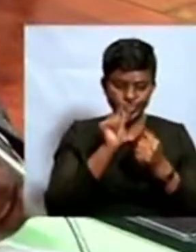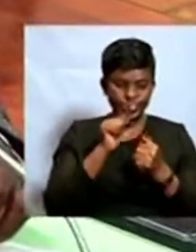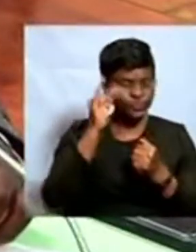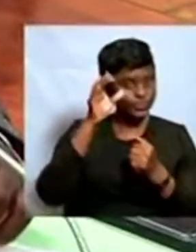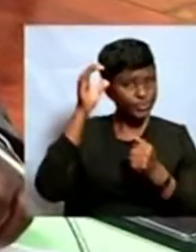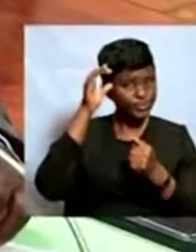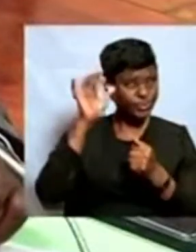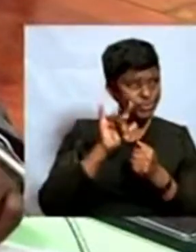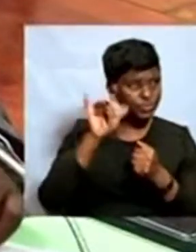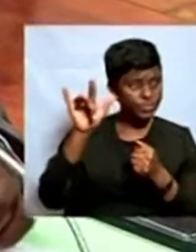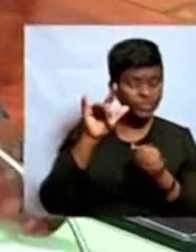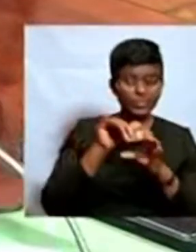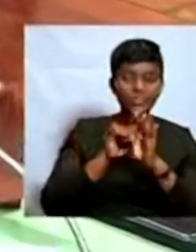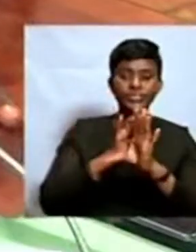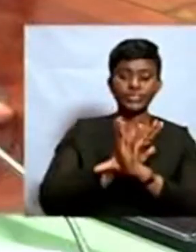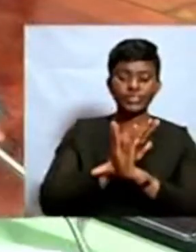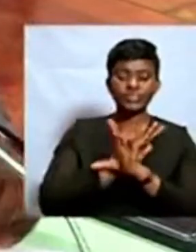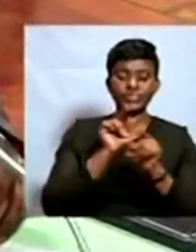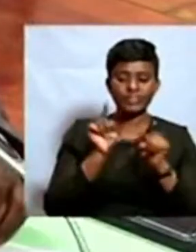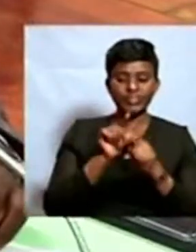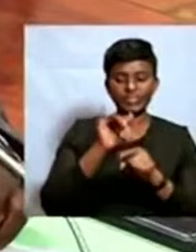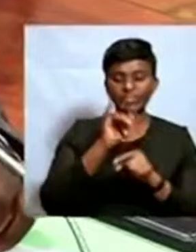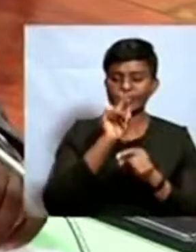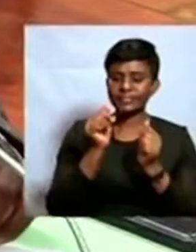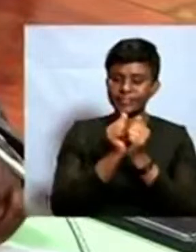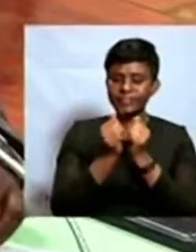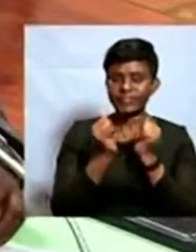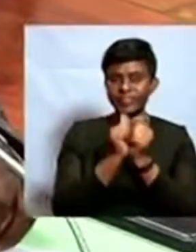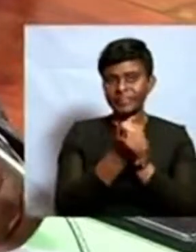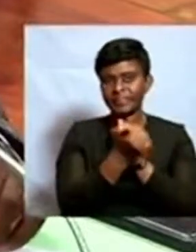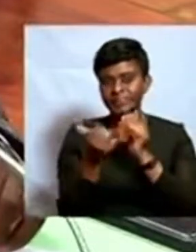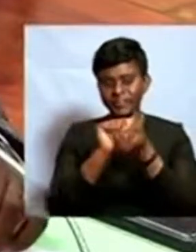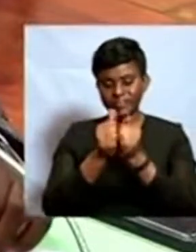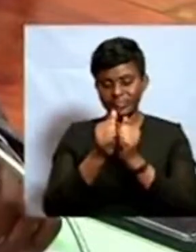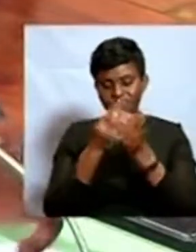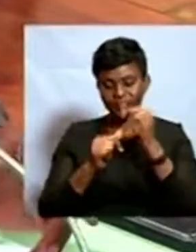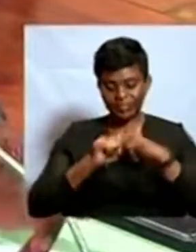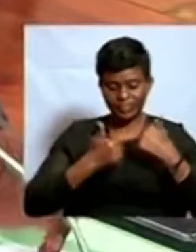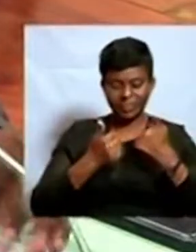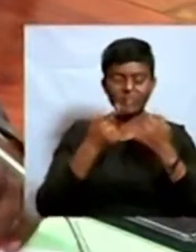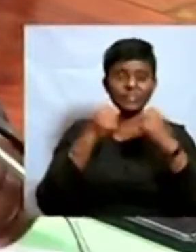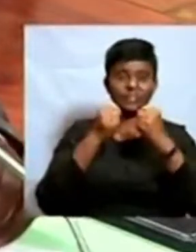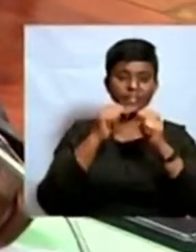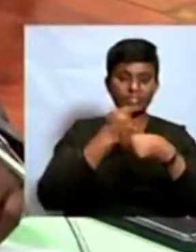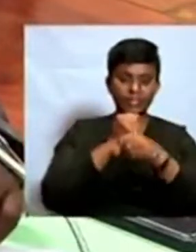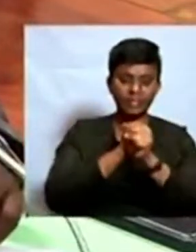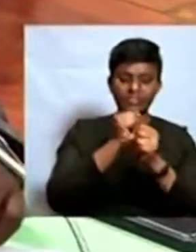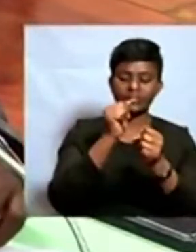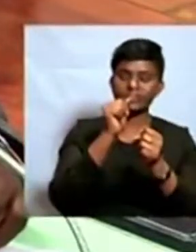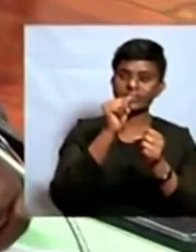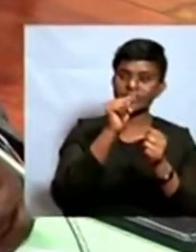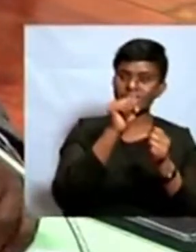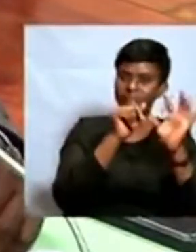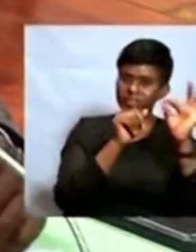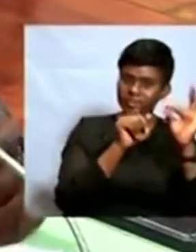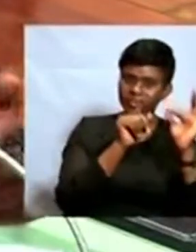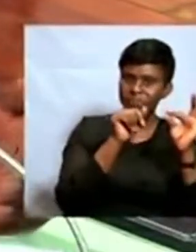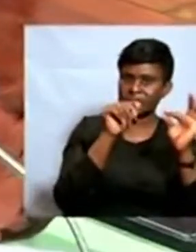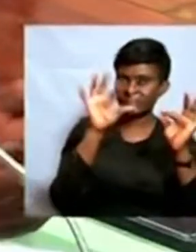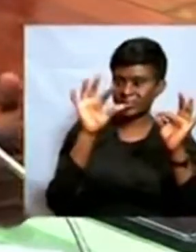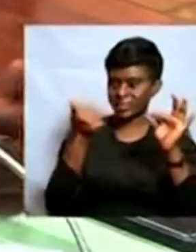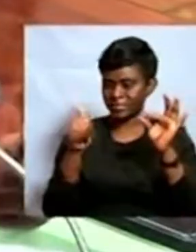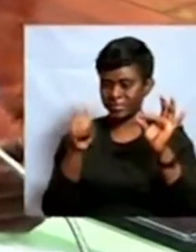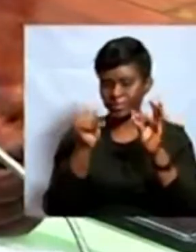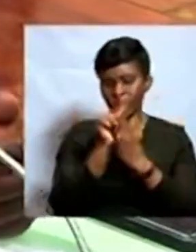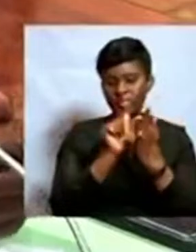civil aviation in Zambia, and of course together with this amendment that we are trying to make of Bill 9 and Bill 10, do you